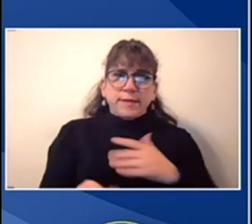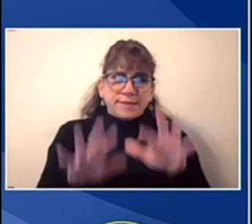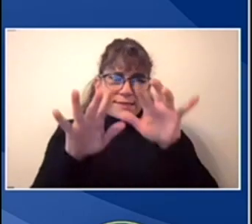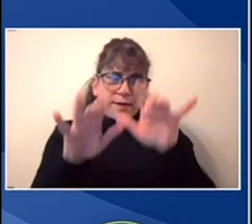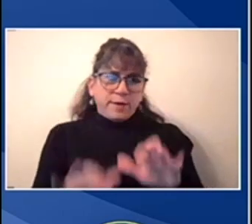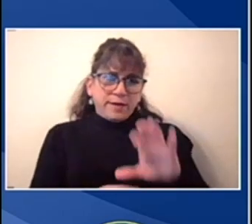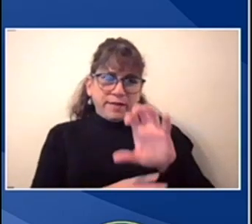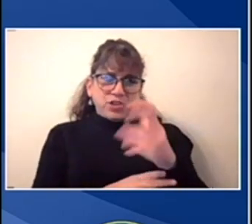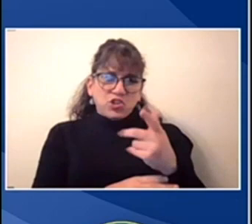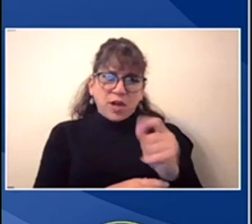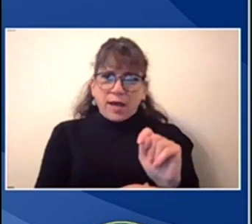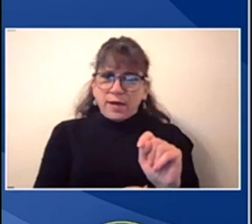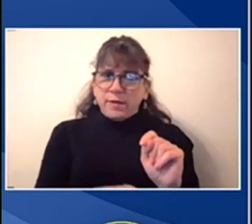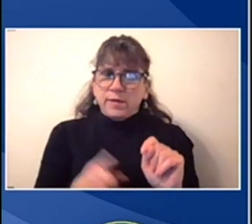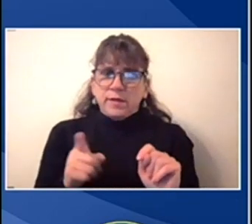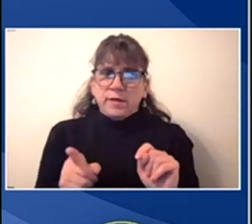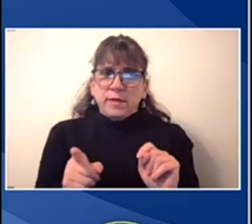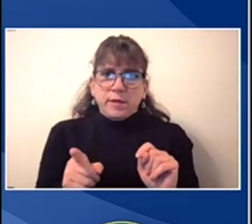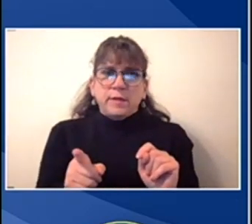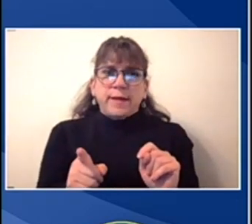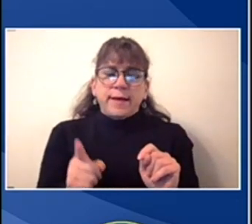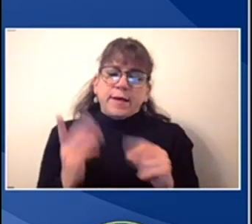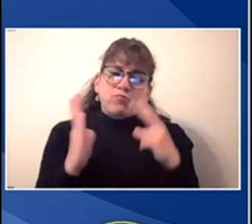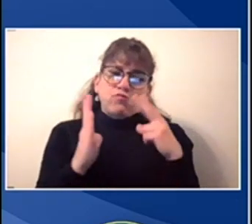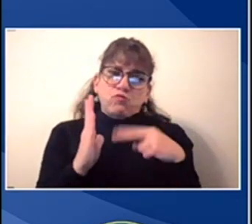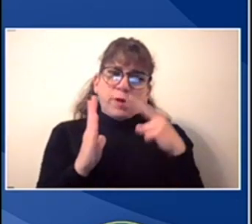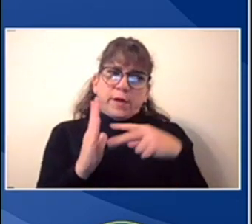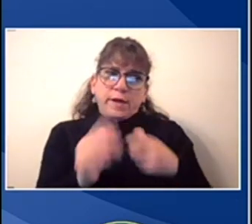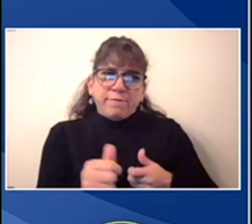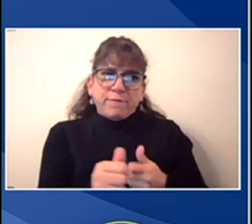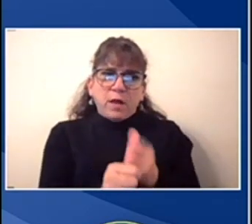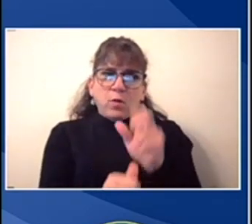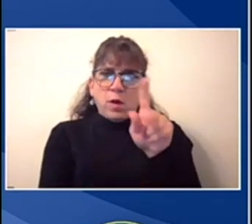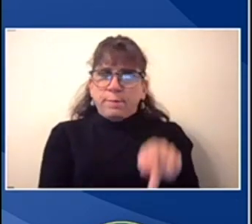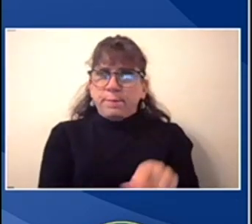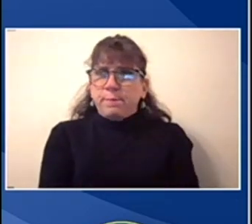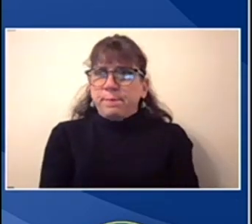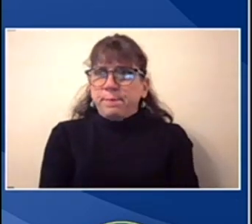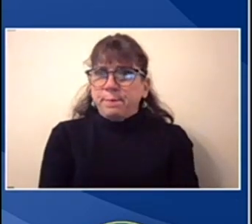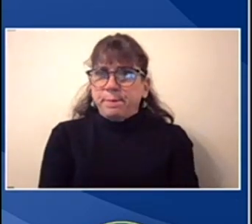chat so that they can look at it and follow up?